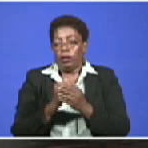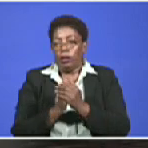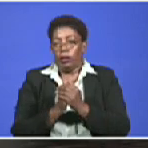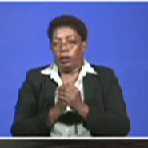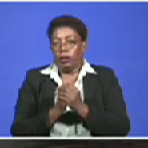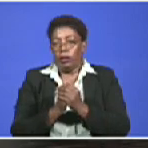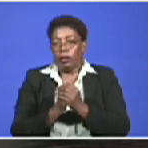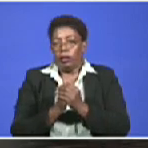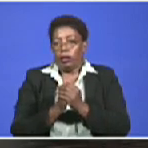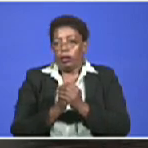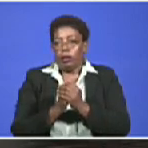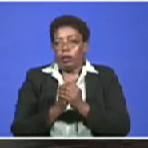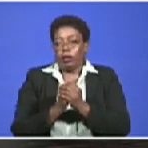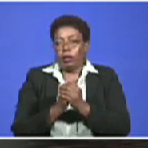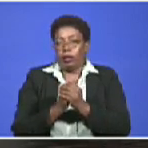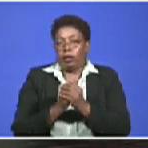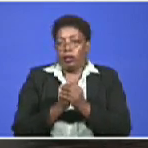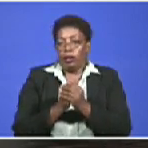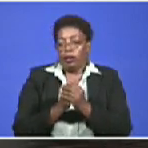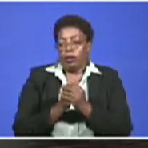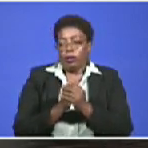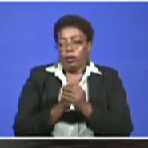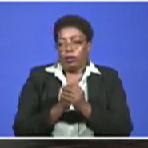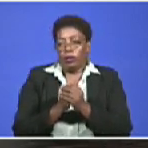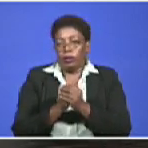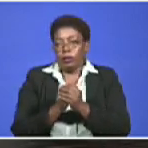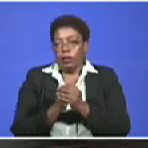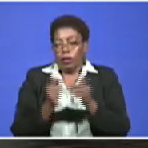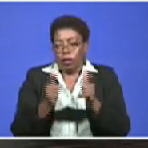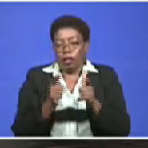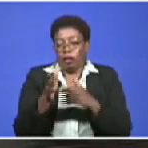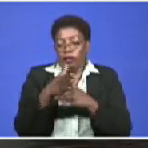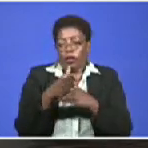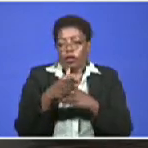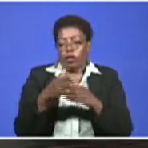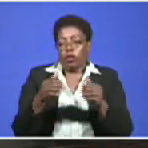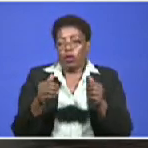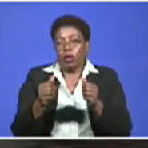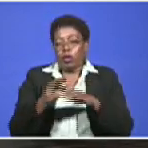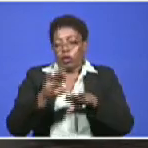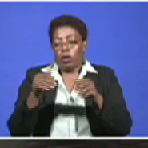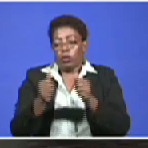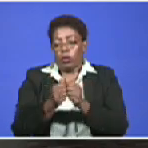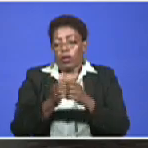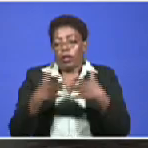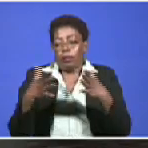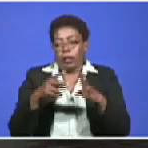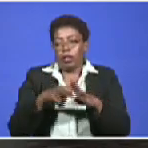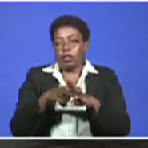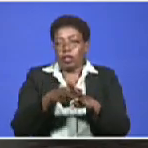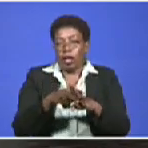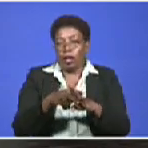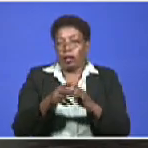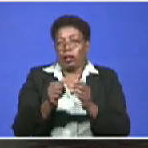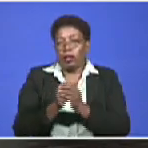who swims along with the big shark. And we live quite well from the feasting of the big shark. And so